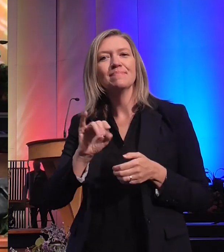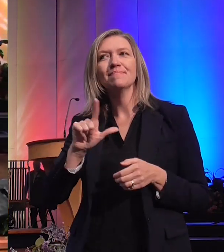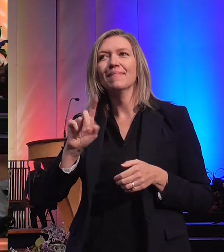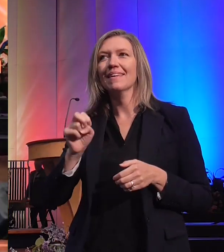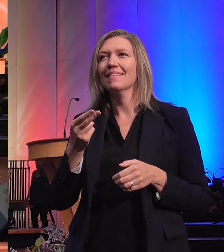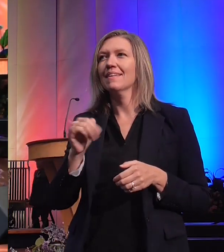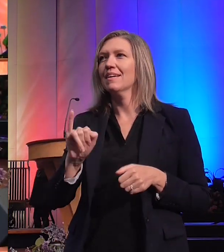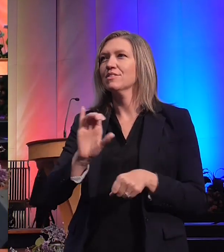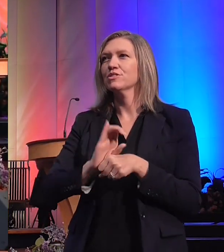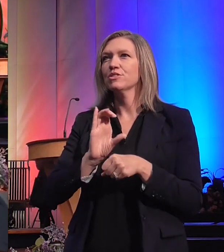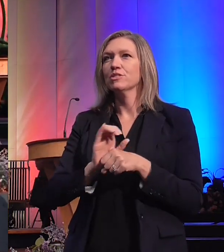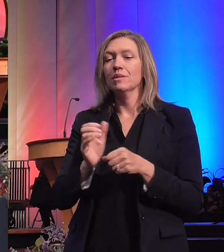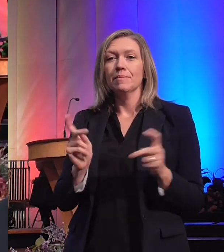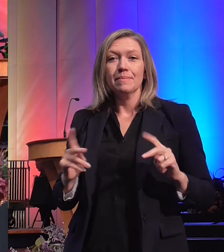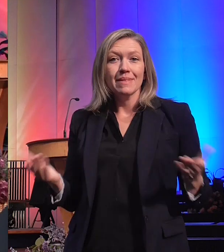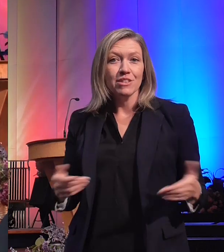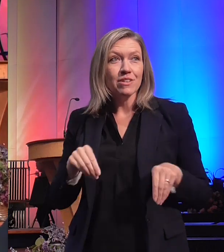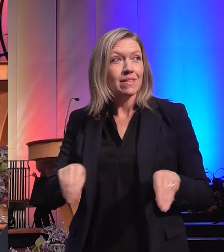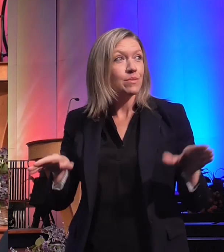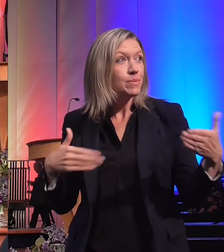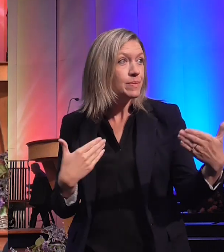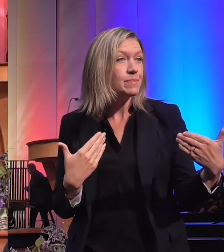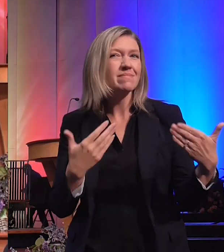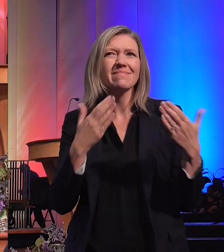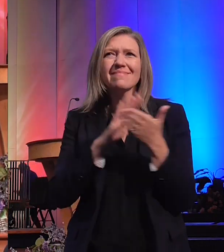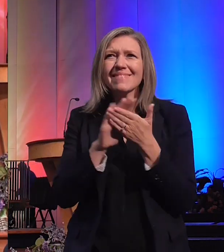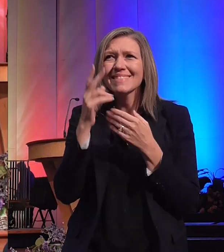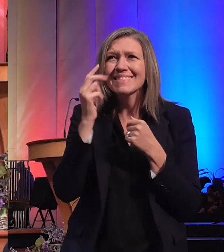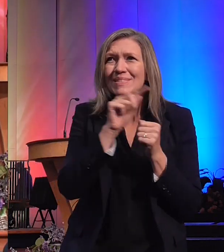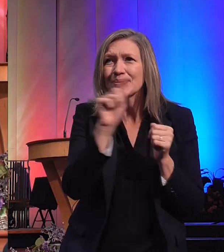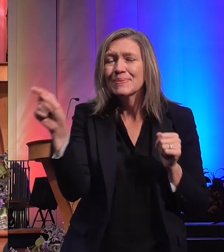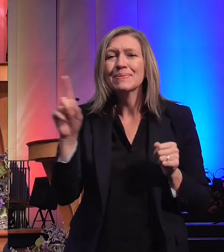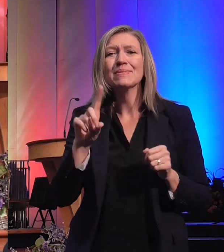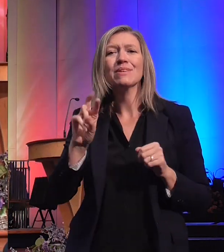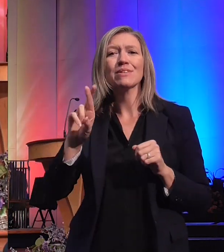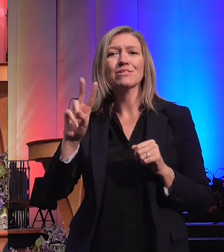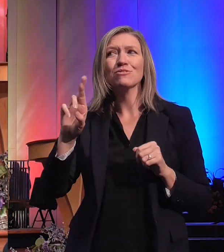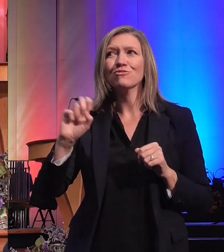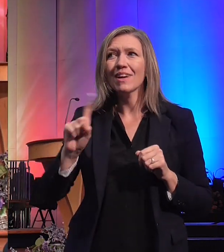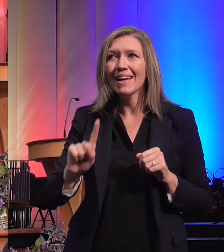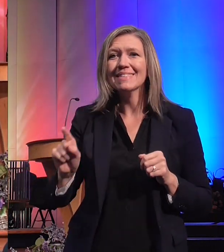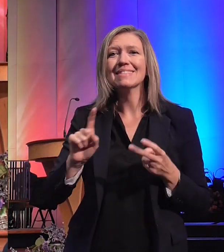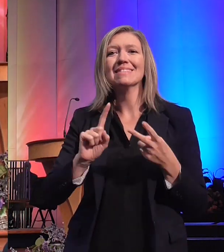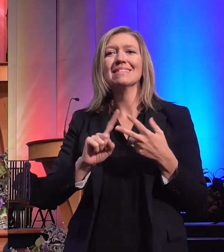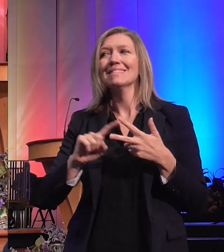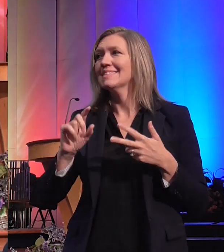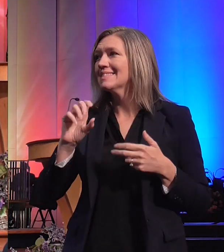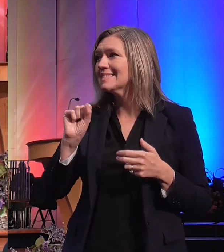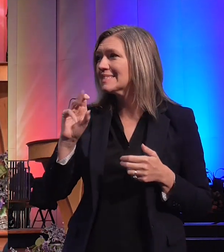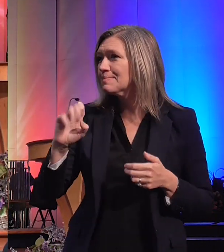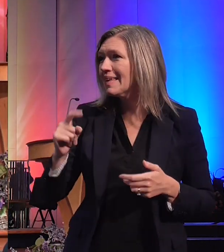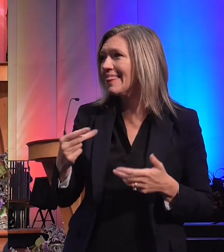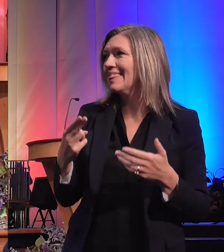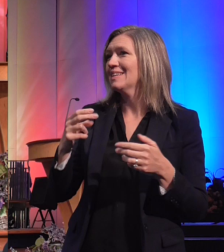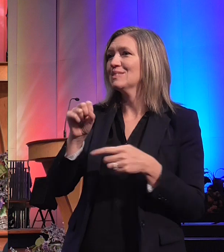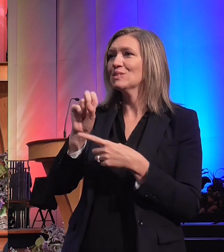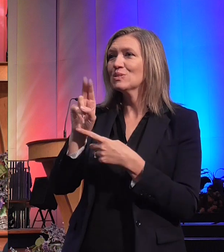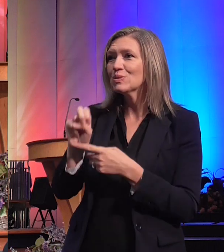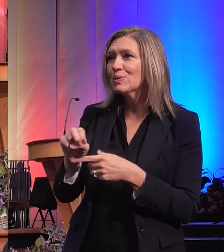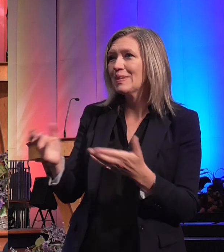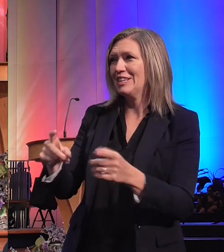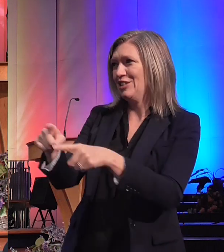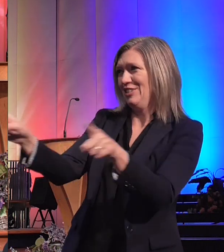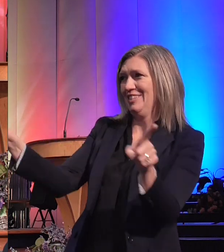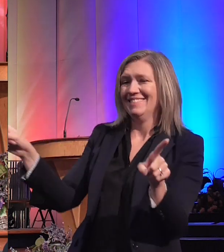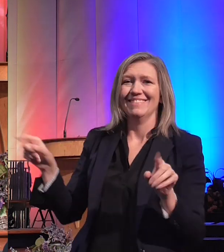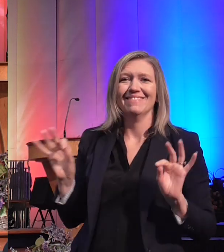Church, everyone here in the sanctuary. So good to see you. Dr. Raz Smith and Tina are here. Bill and Sue Loving are over here. It's a great place to be. But